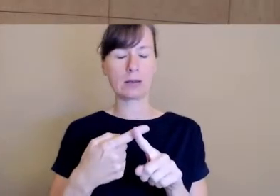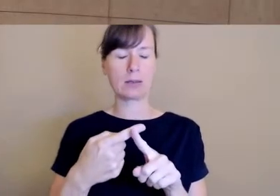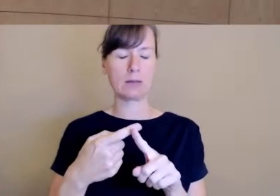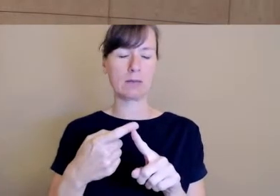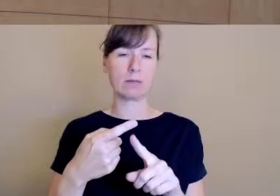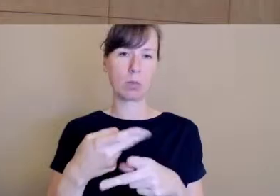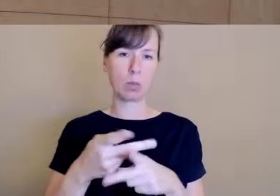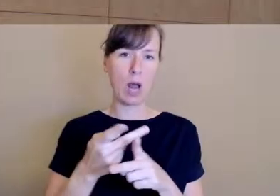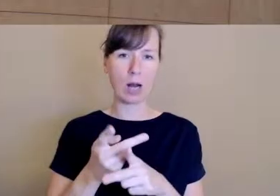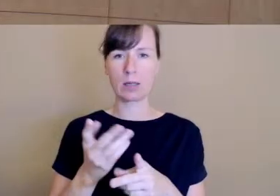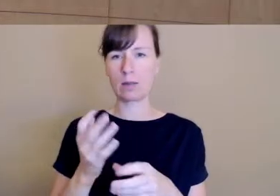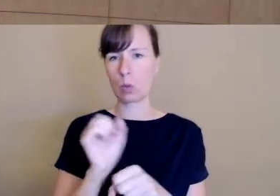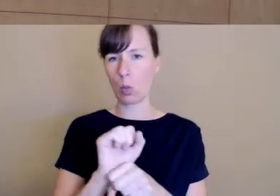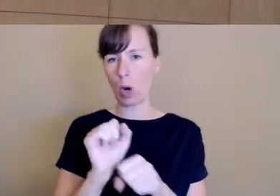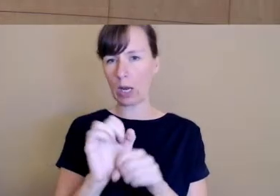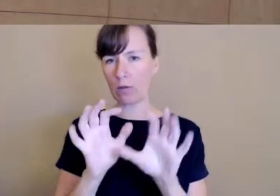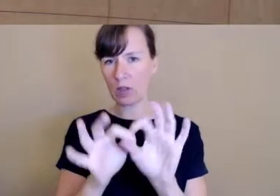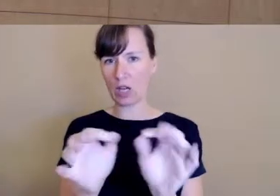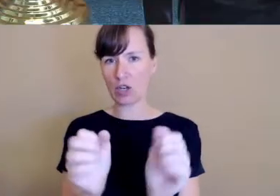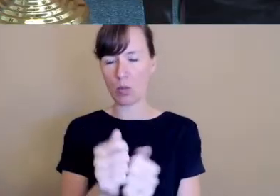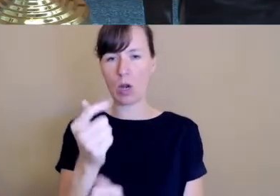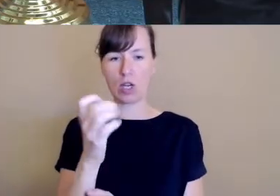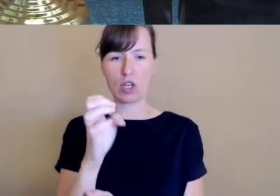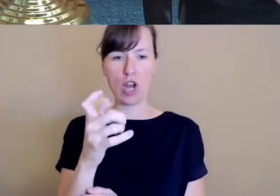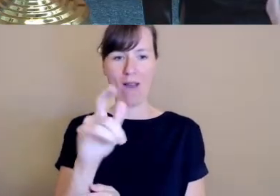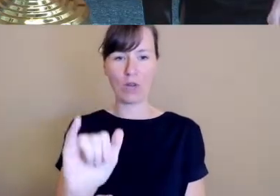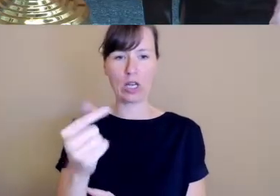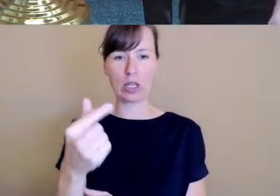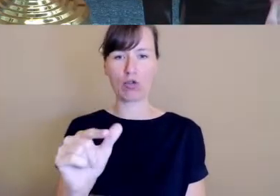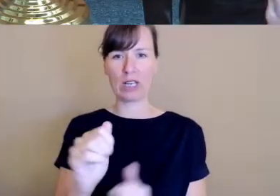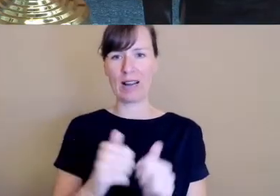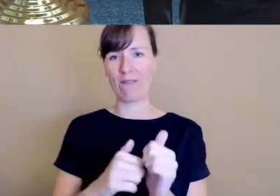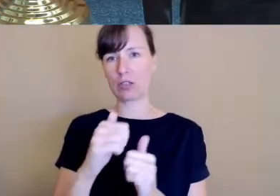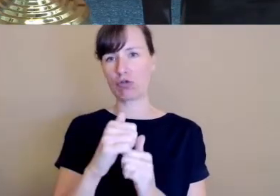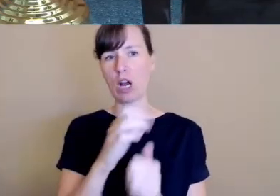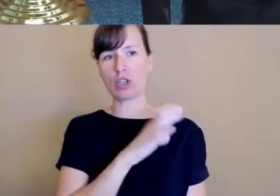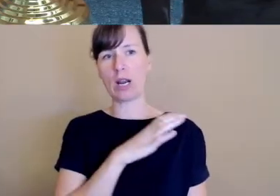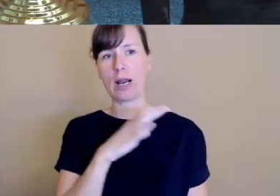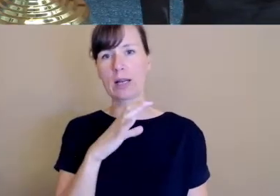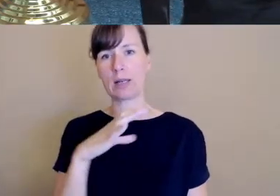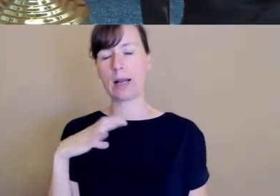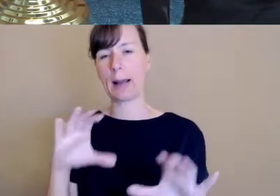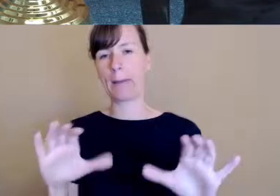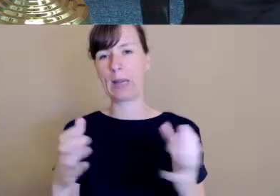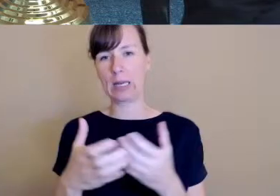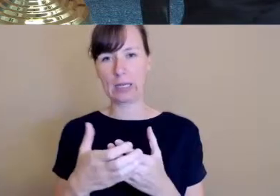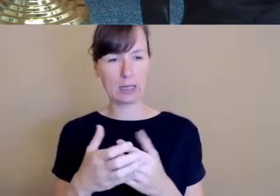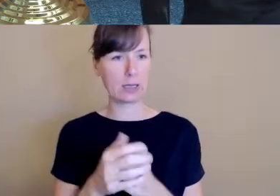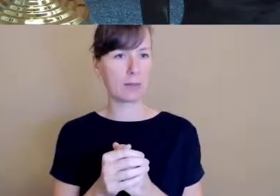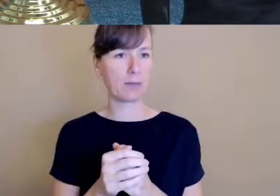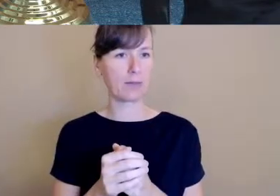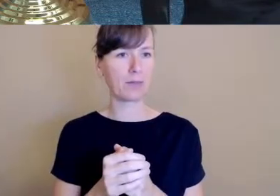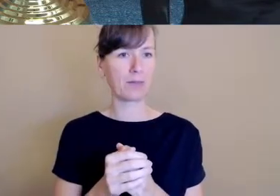Committee. One of the models that came up pretty early was that, I hate